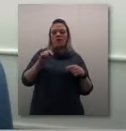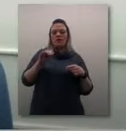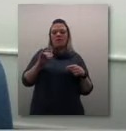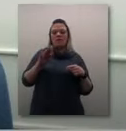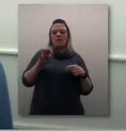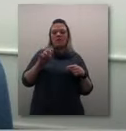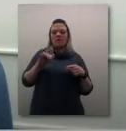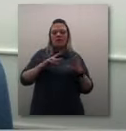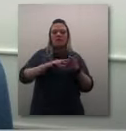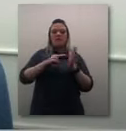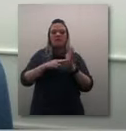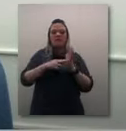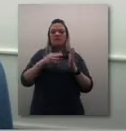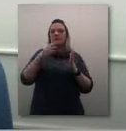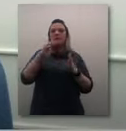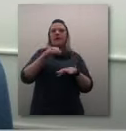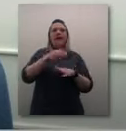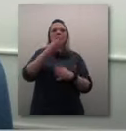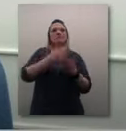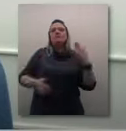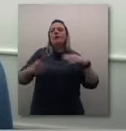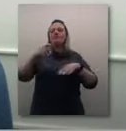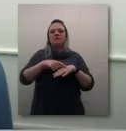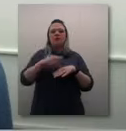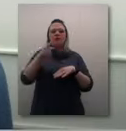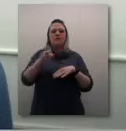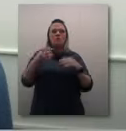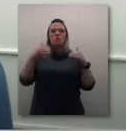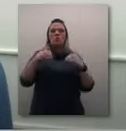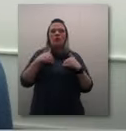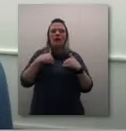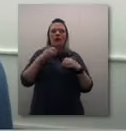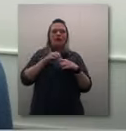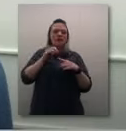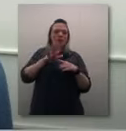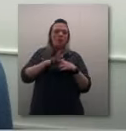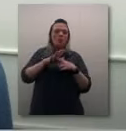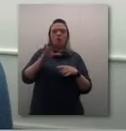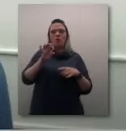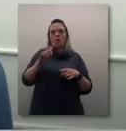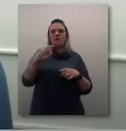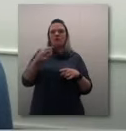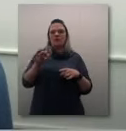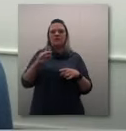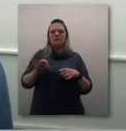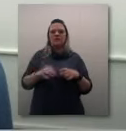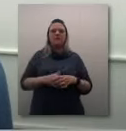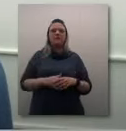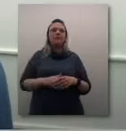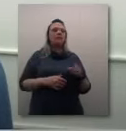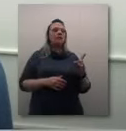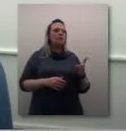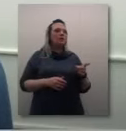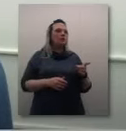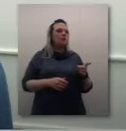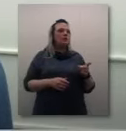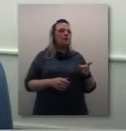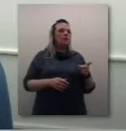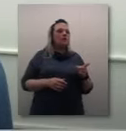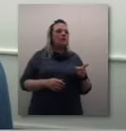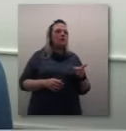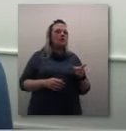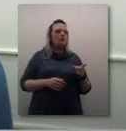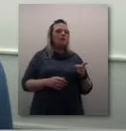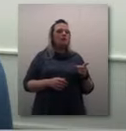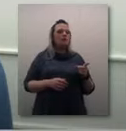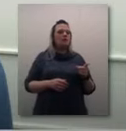to COVID-19 and likely has been infected. And Dr. Burst, well, you'd mentioned right at the top